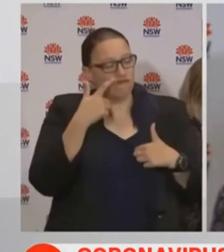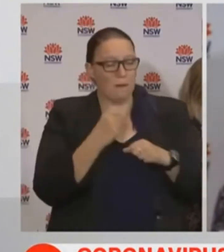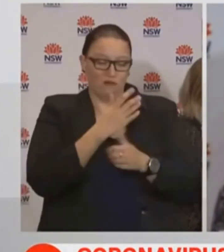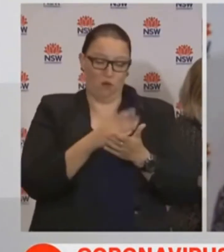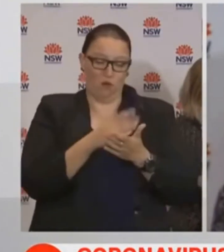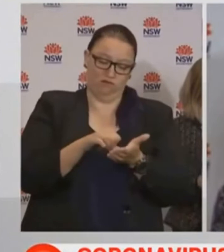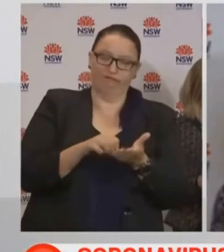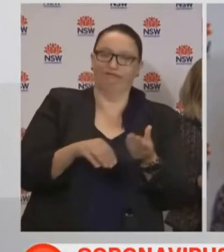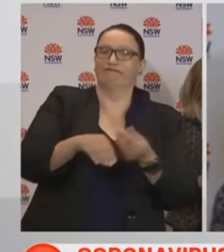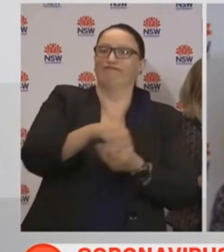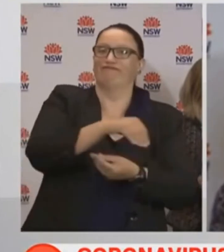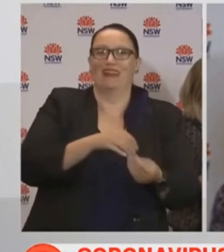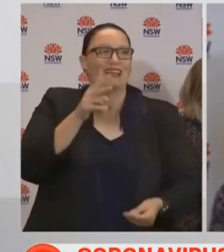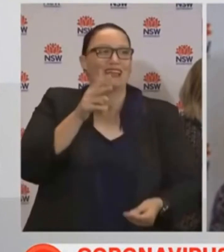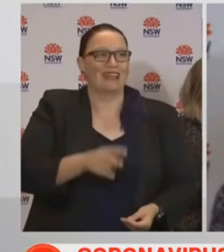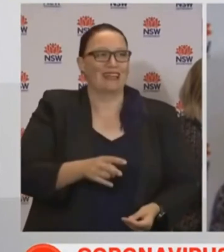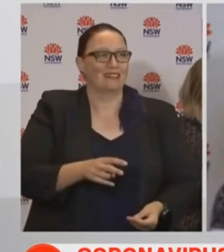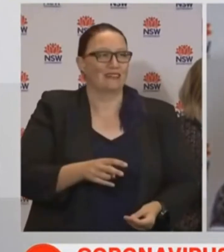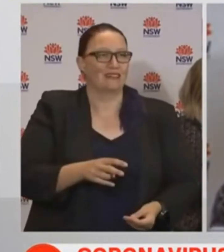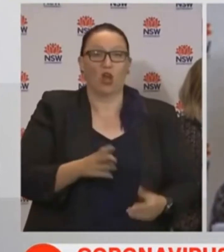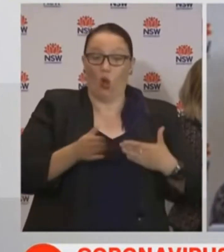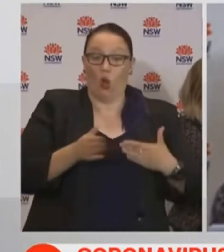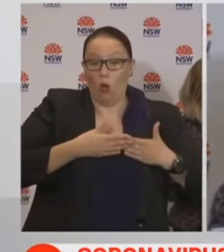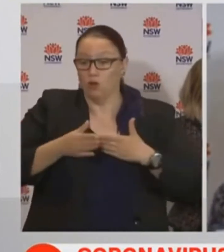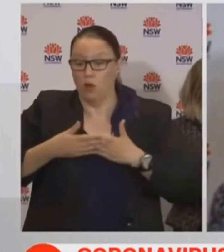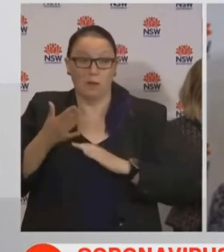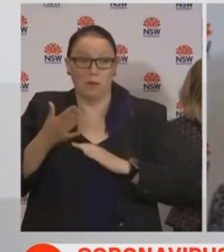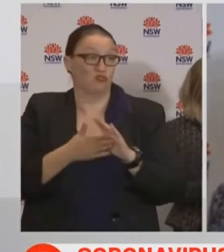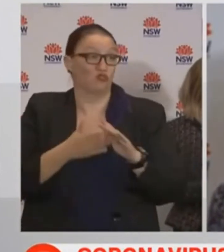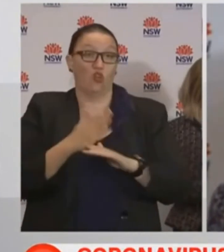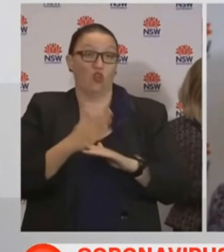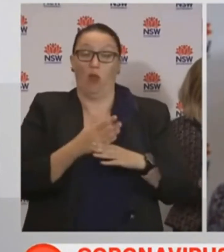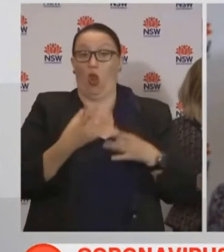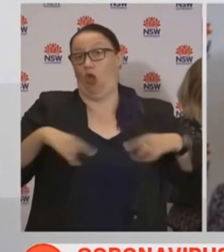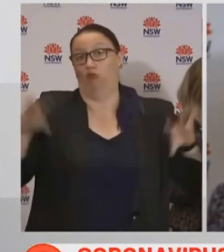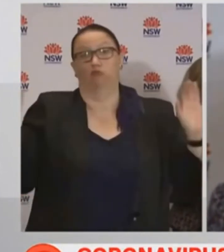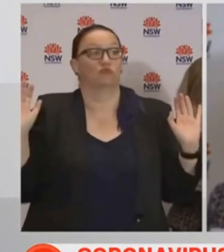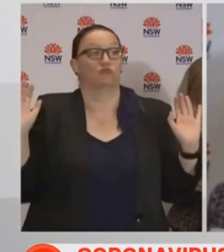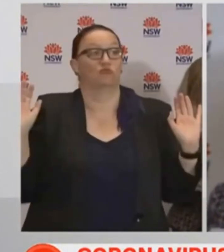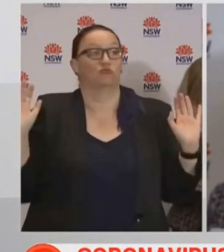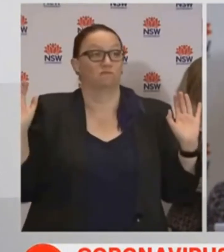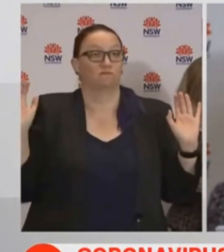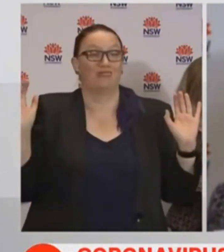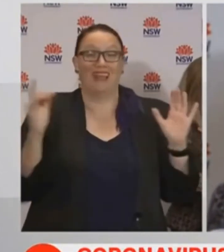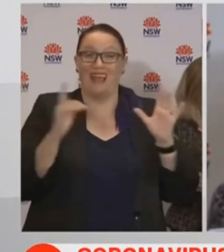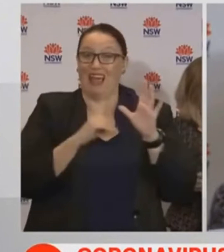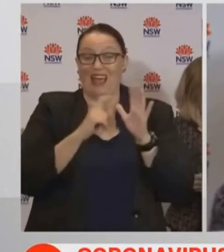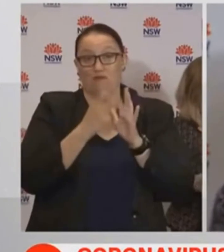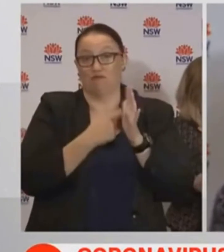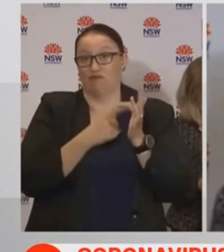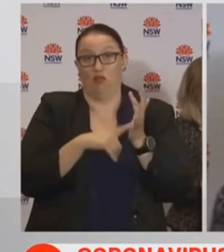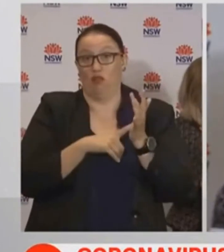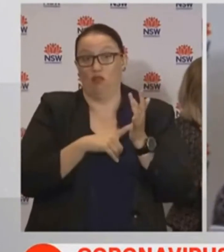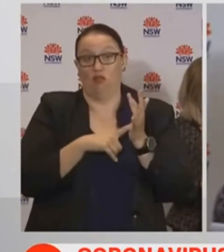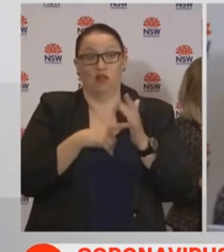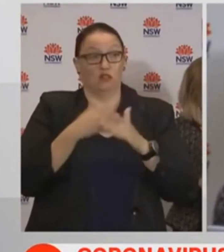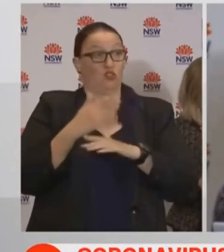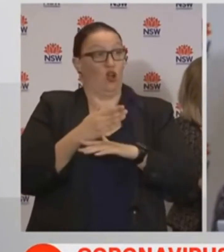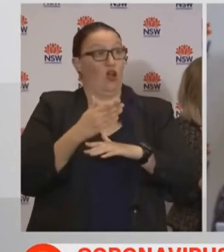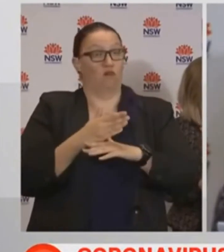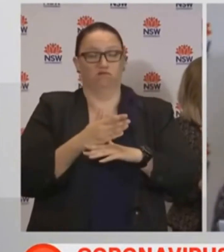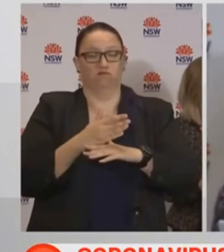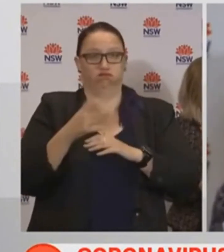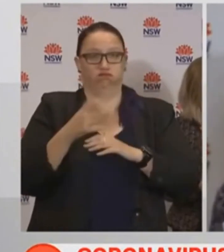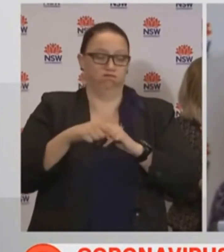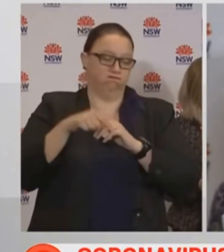moment. We want to save jobs. We cannot afford to continue to have the job losses that we've encountered in April, and that's why I'm very pleased